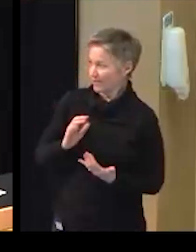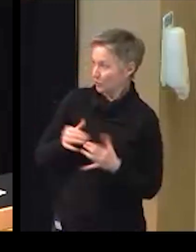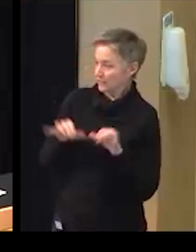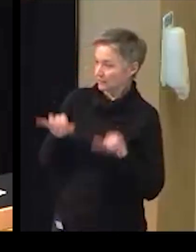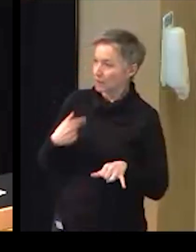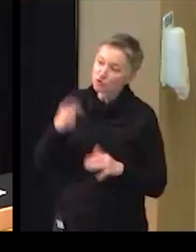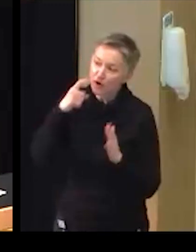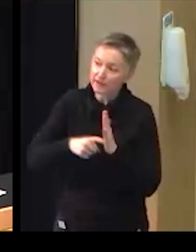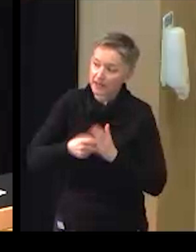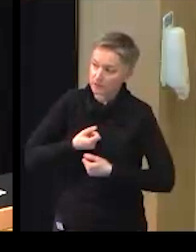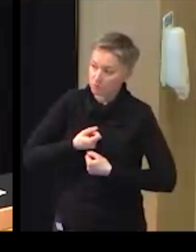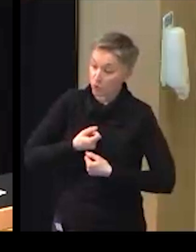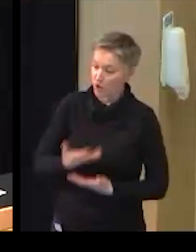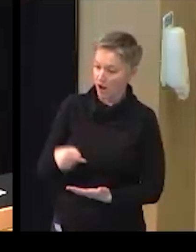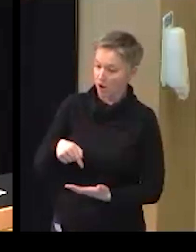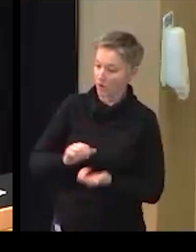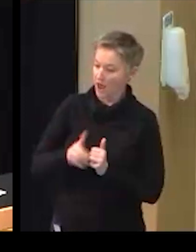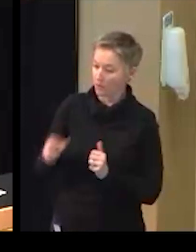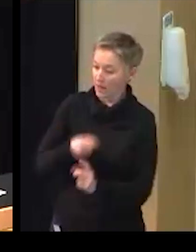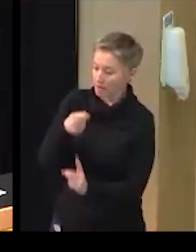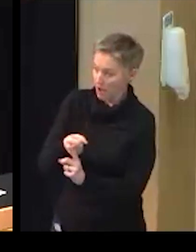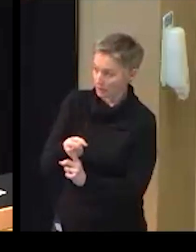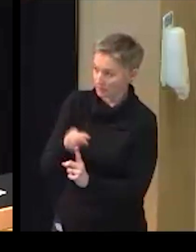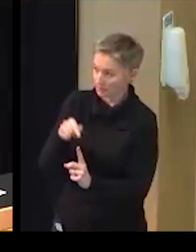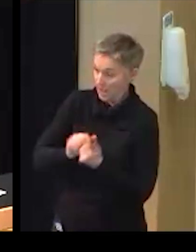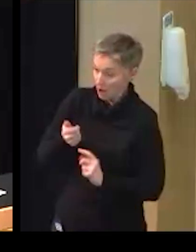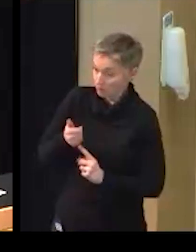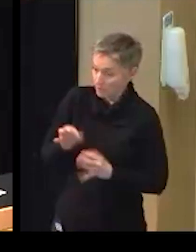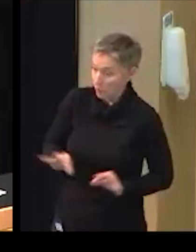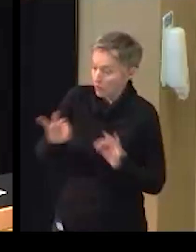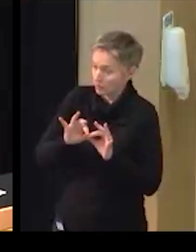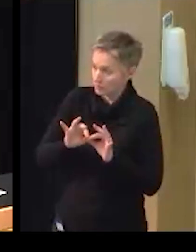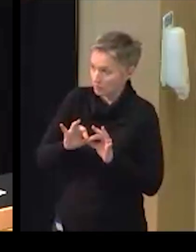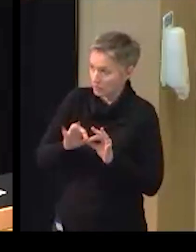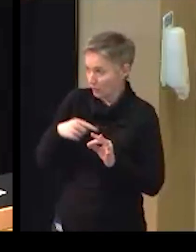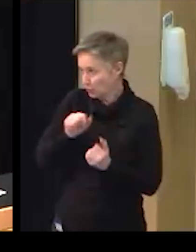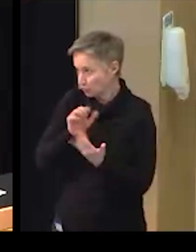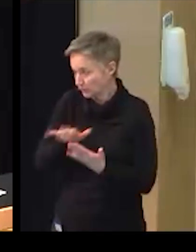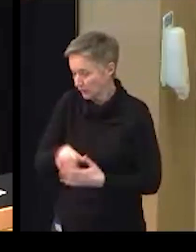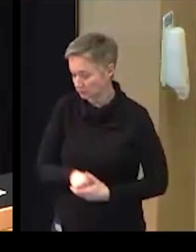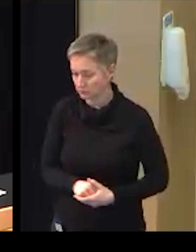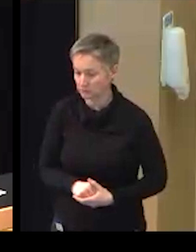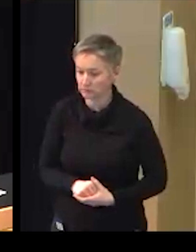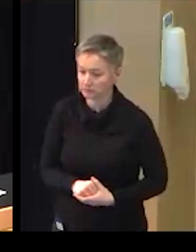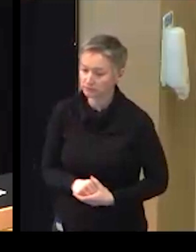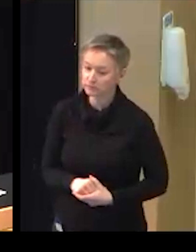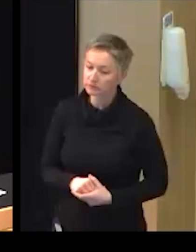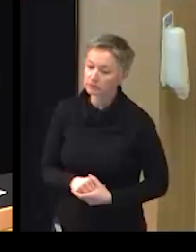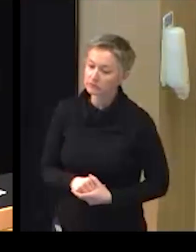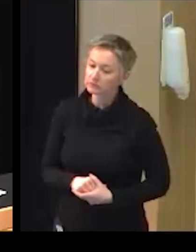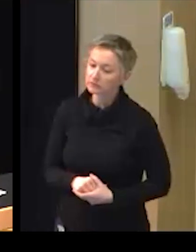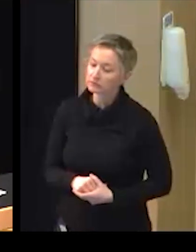recognize burnout and what it means and how important it is and how it has to be addressed. The